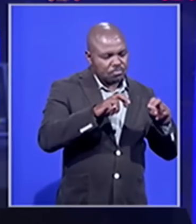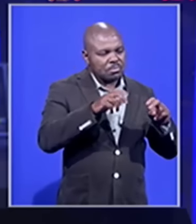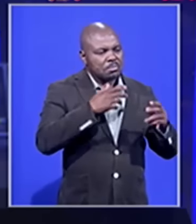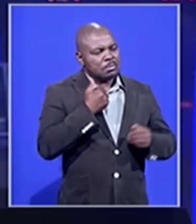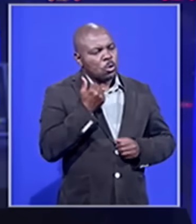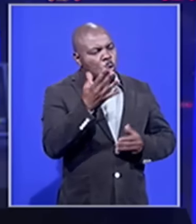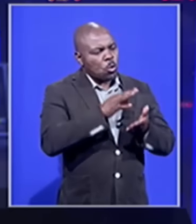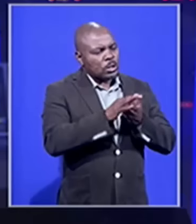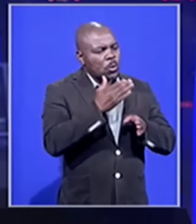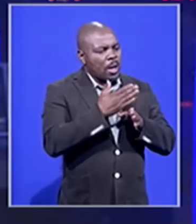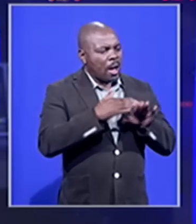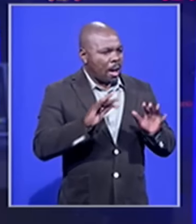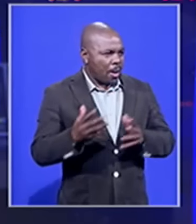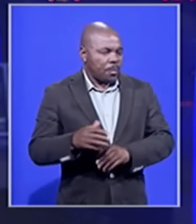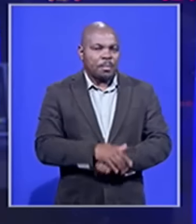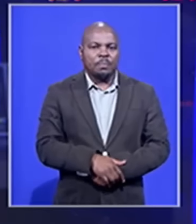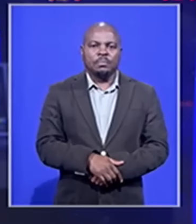dithendara.